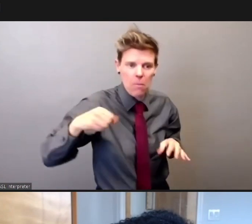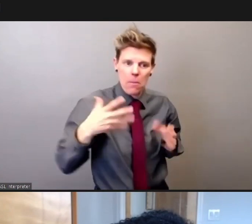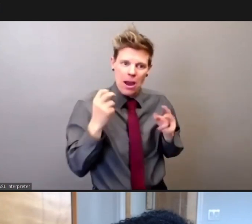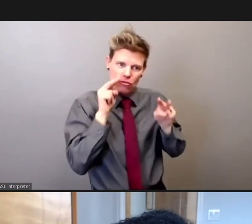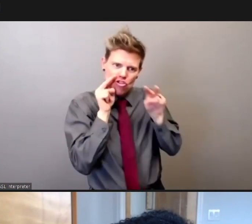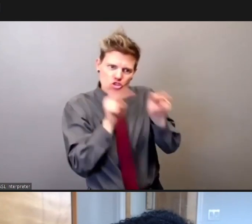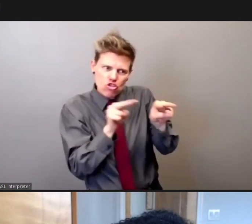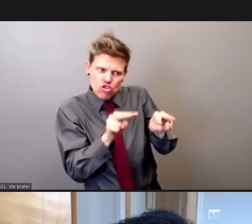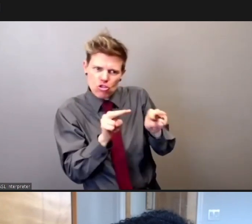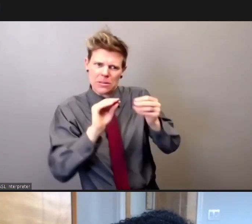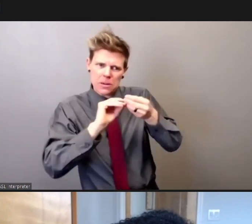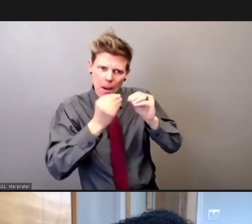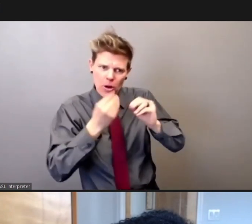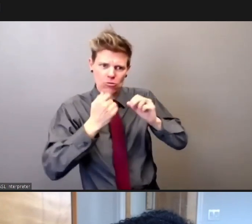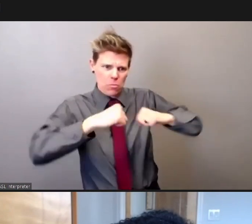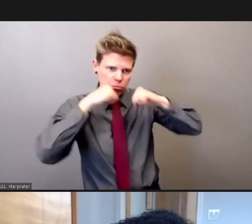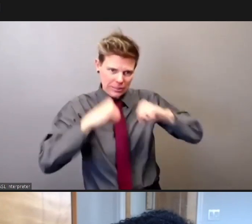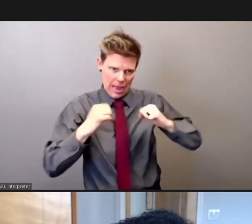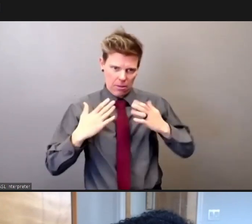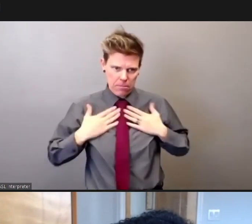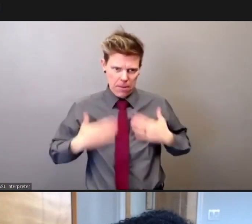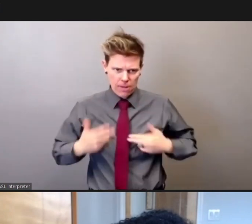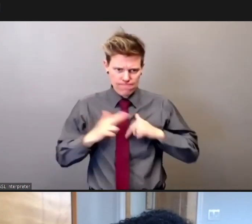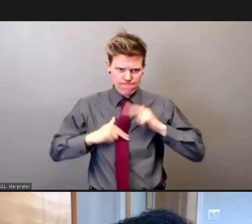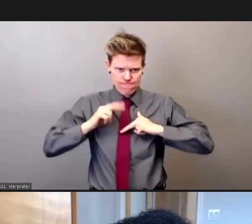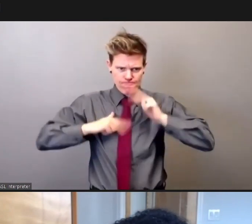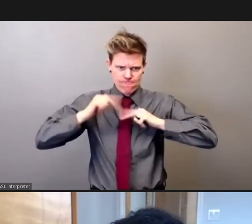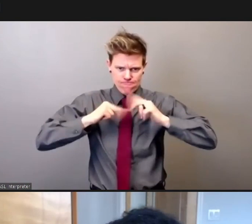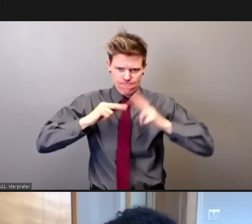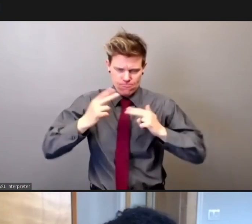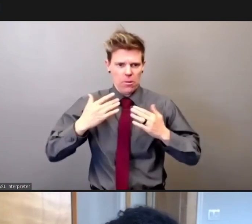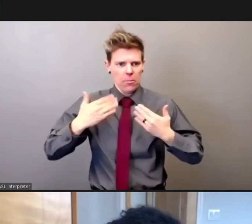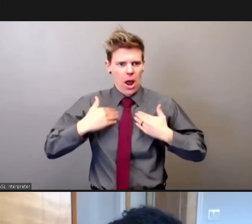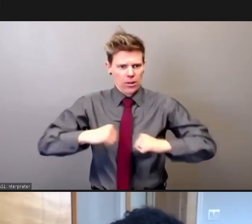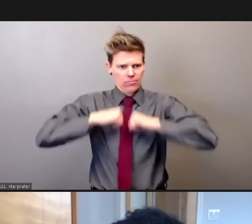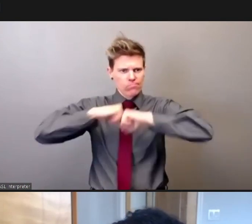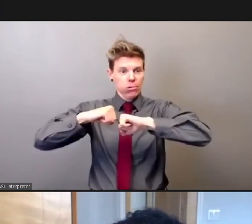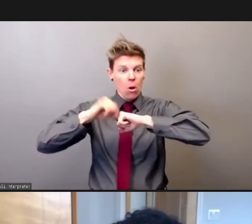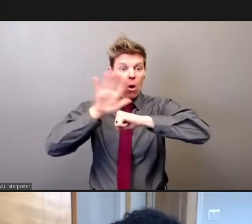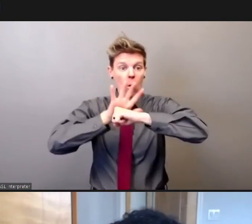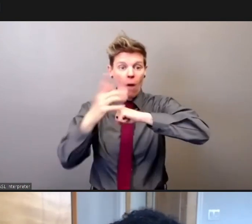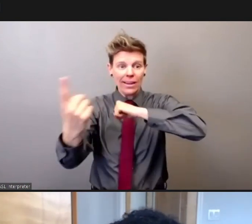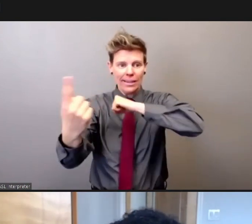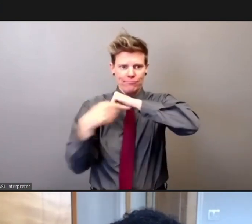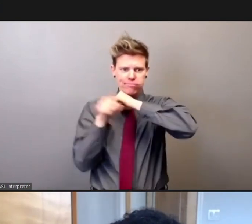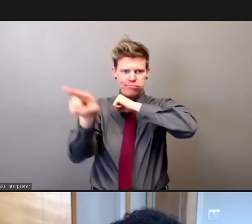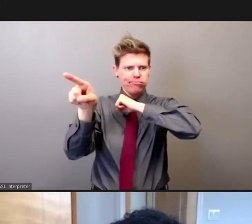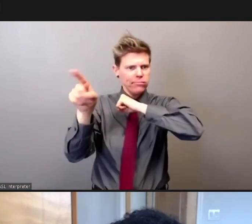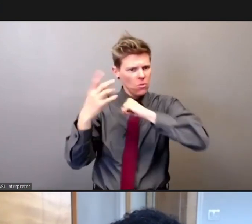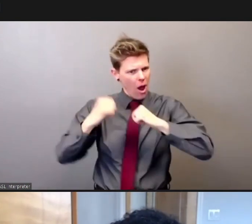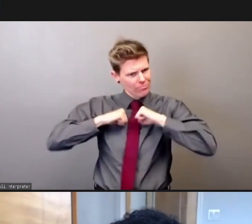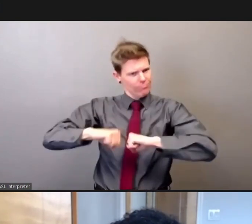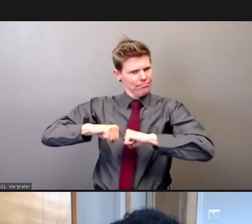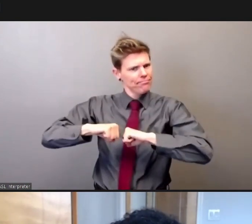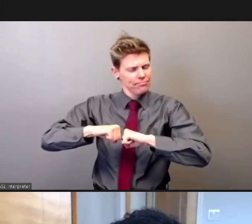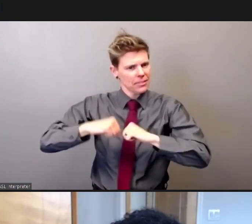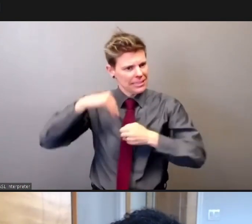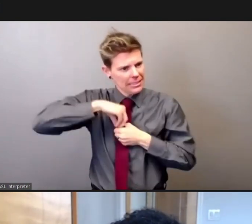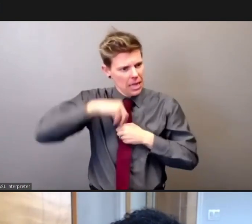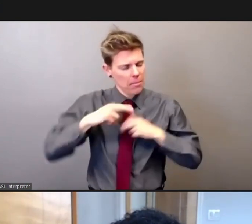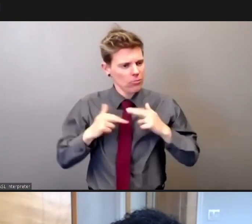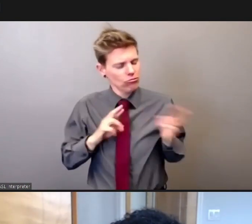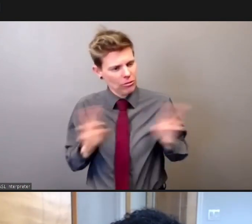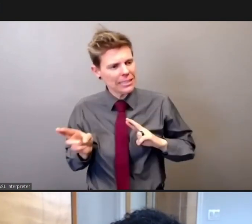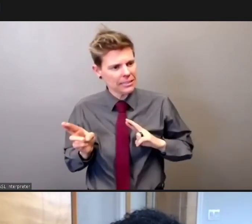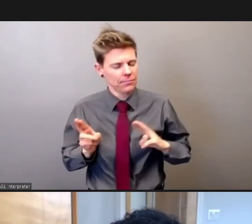that. And more New Mexicans are vaccinated. We should be looking forward to a full season of tourism, right?